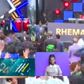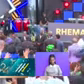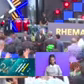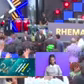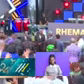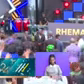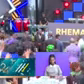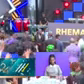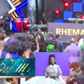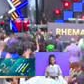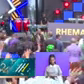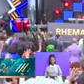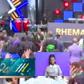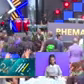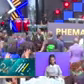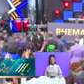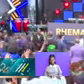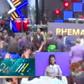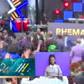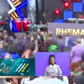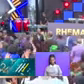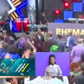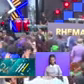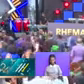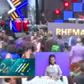you and heal